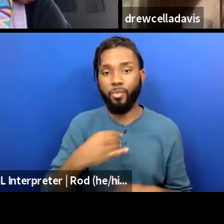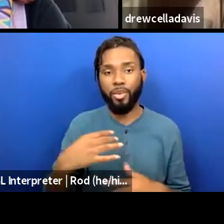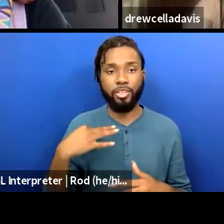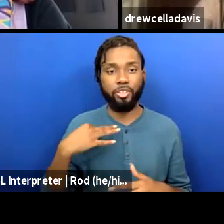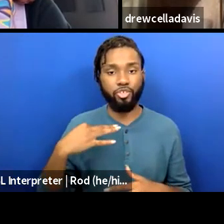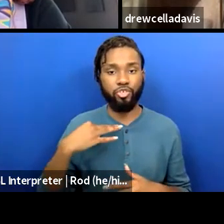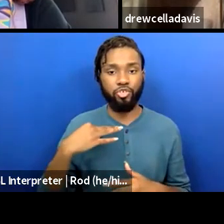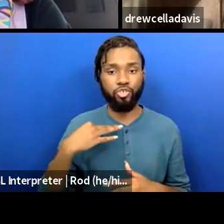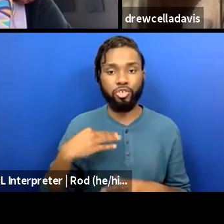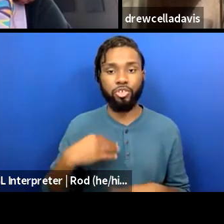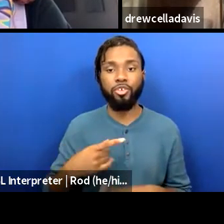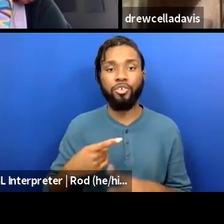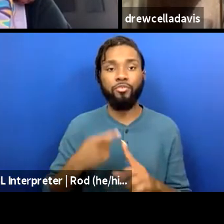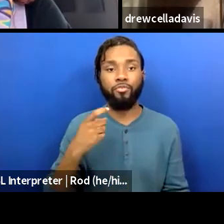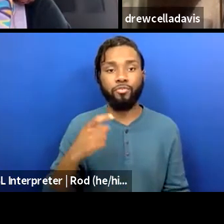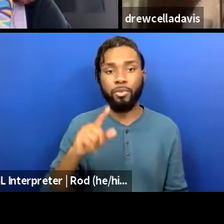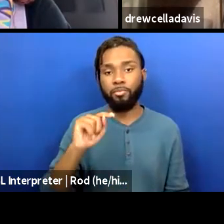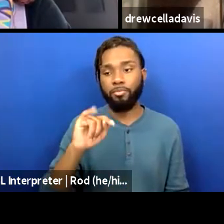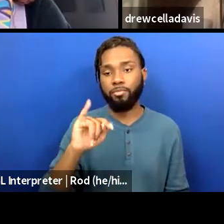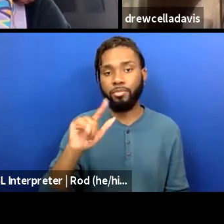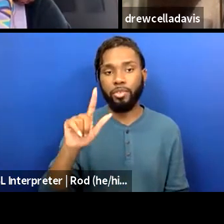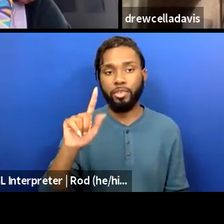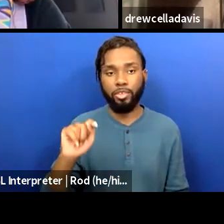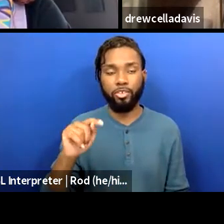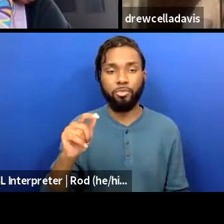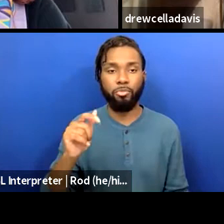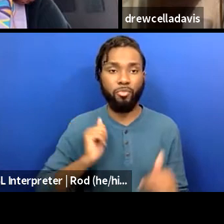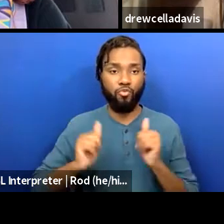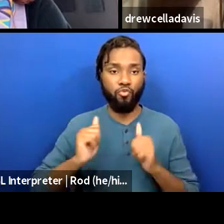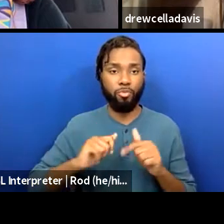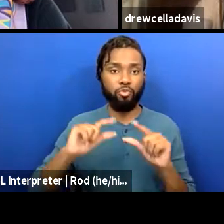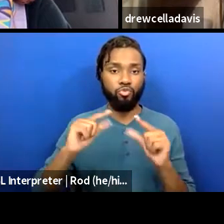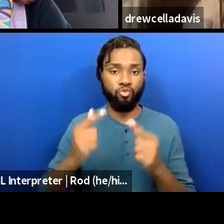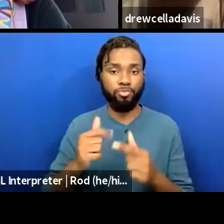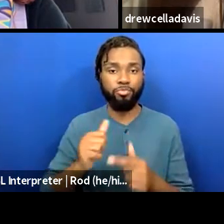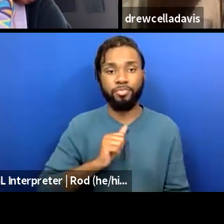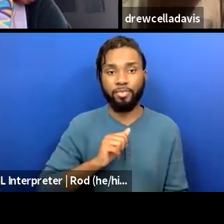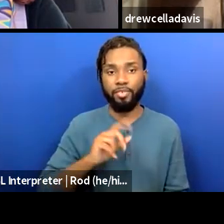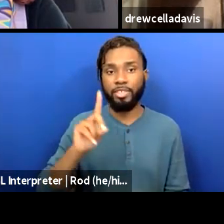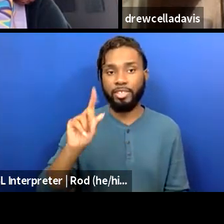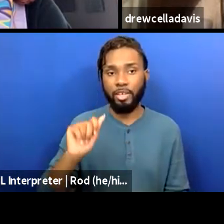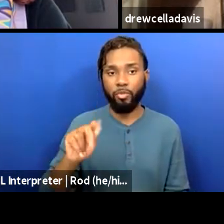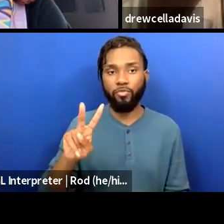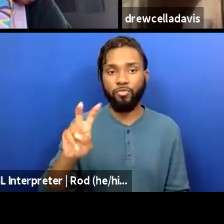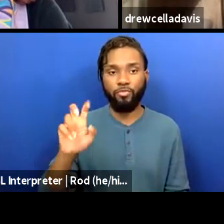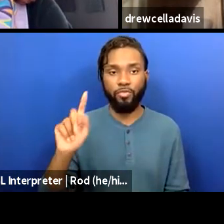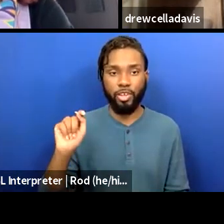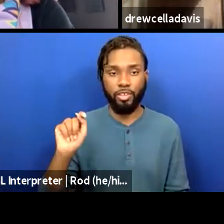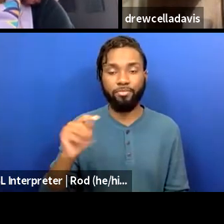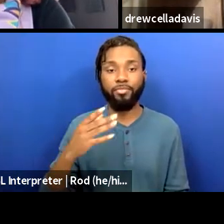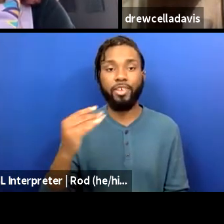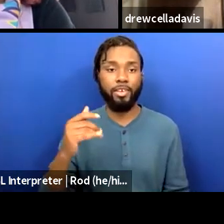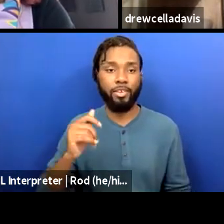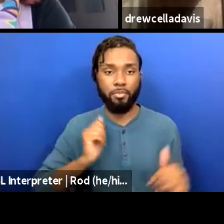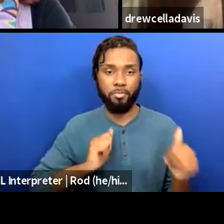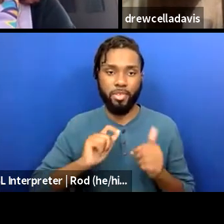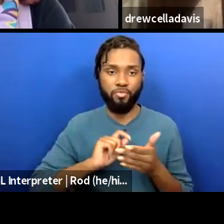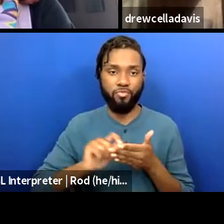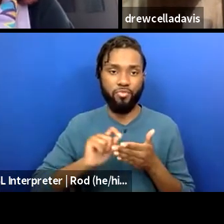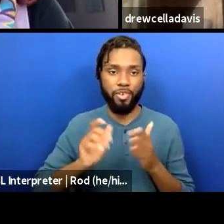from Tilt Performance Group. And I'm a disabled vet and a playwright.